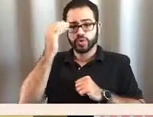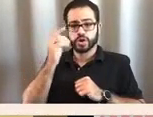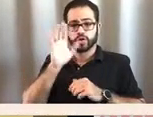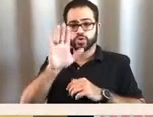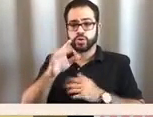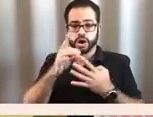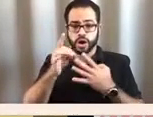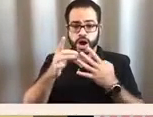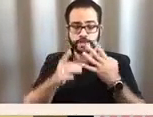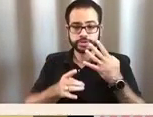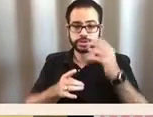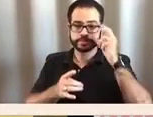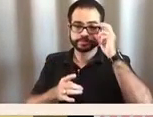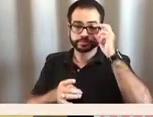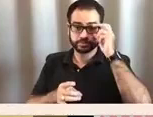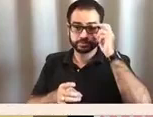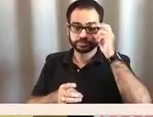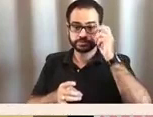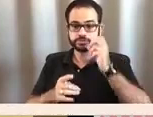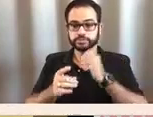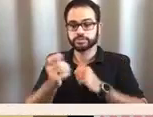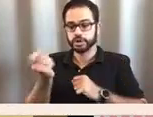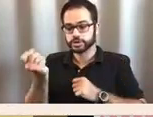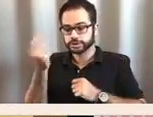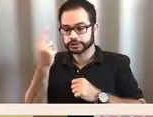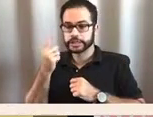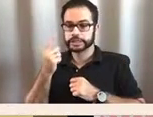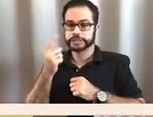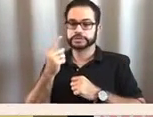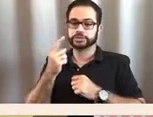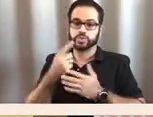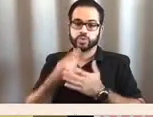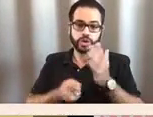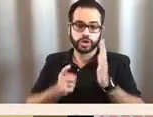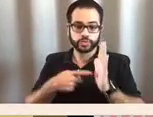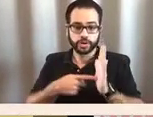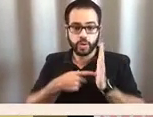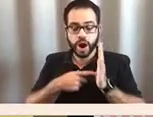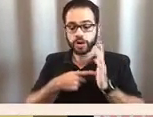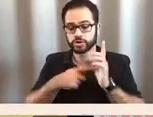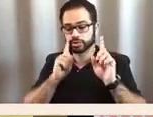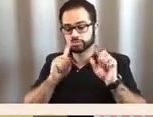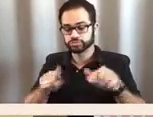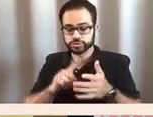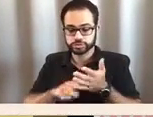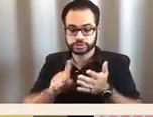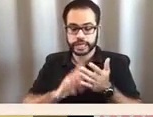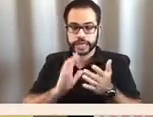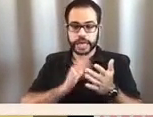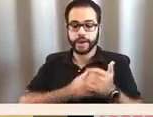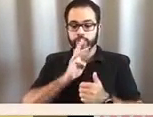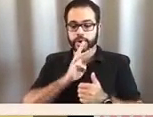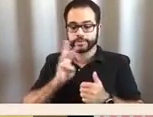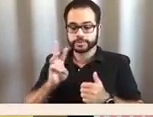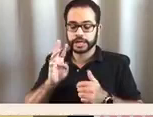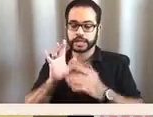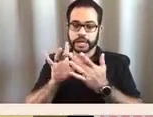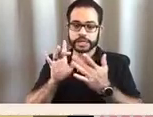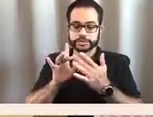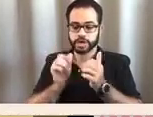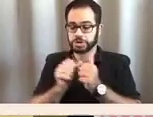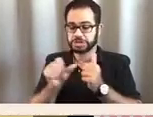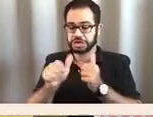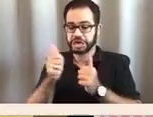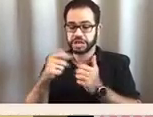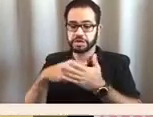options are, looking at and understanding the criteria. You can go to our website and reach out to any one of the